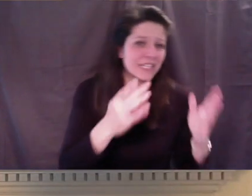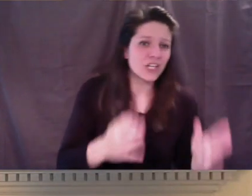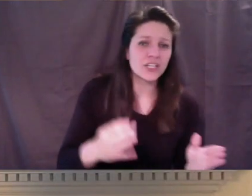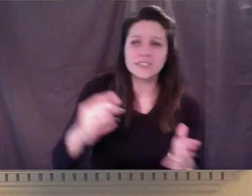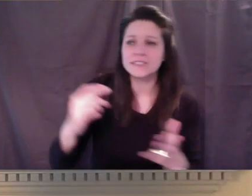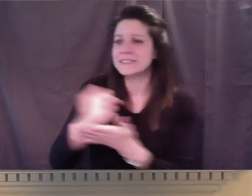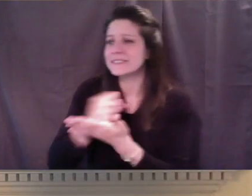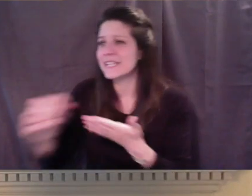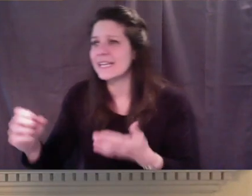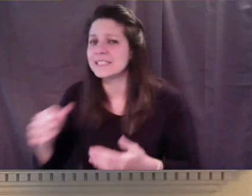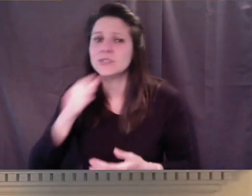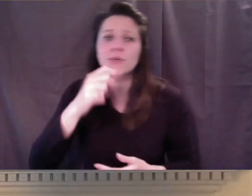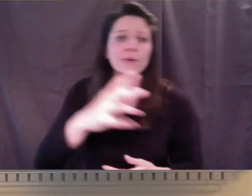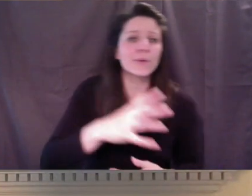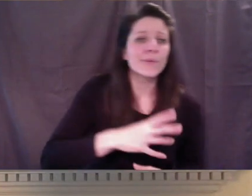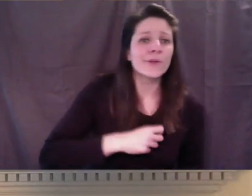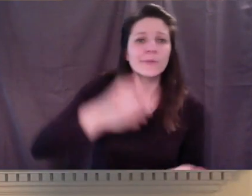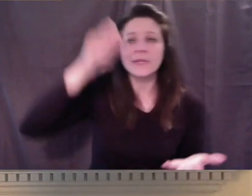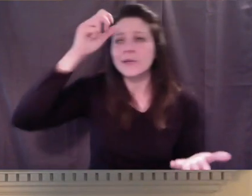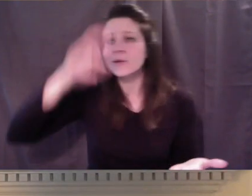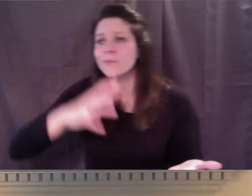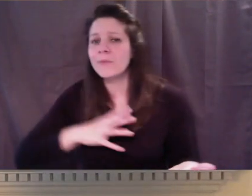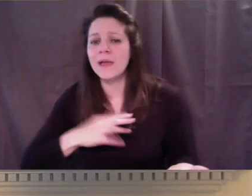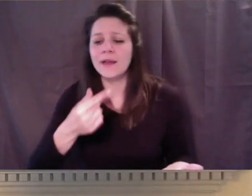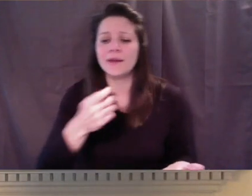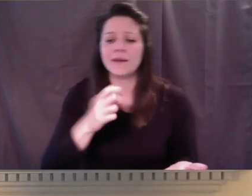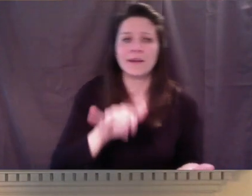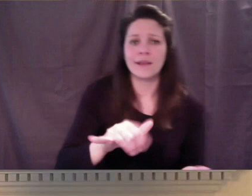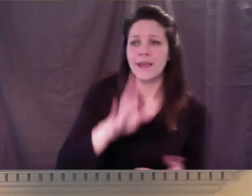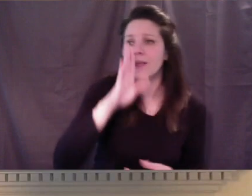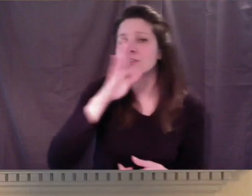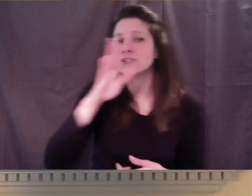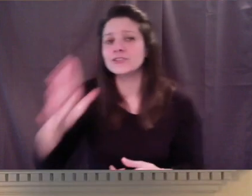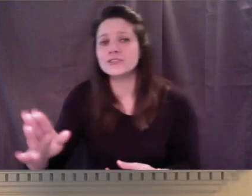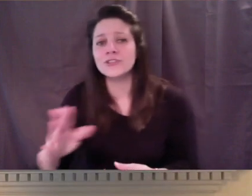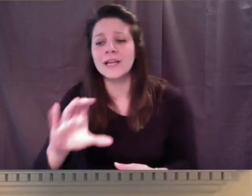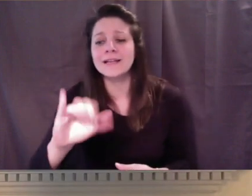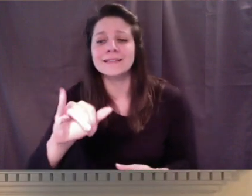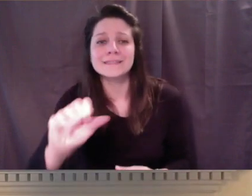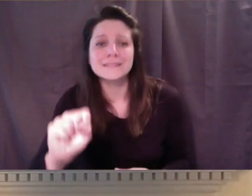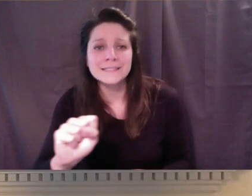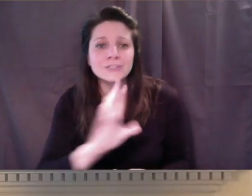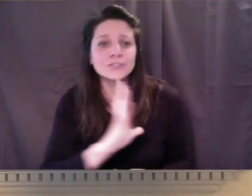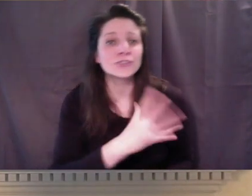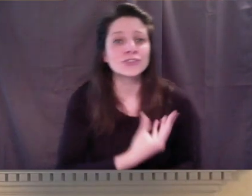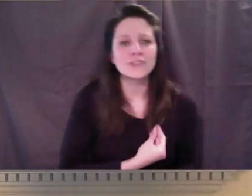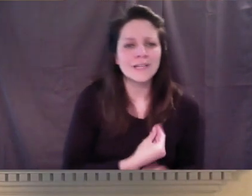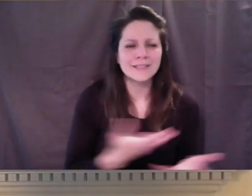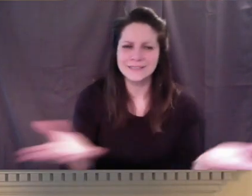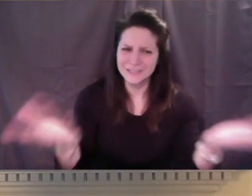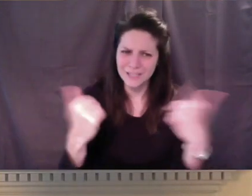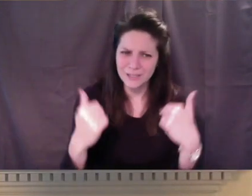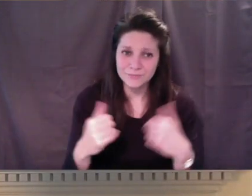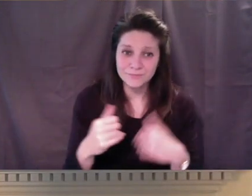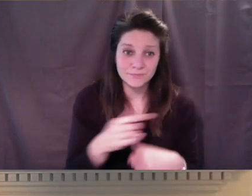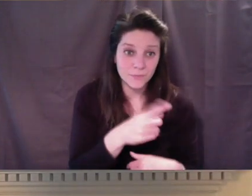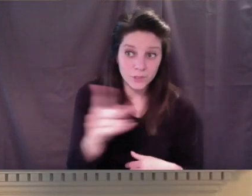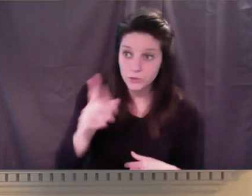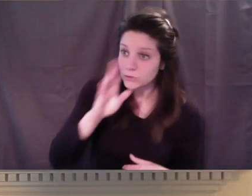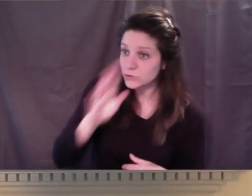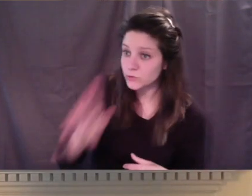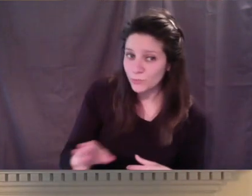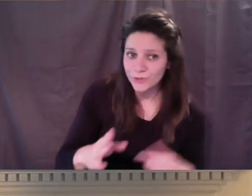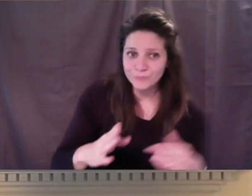wish you could. Come, sinners and saints, women and men, gay and straight, cisgendered and